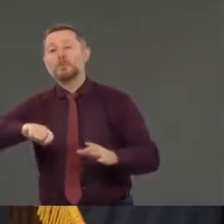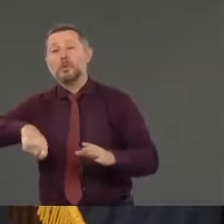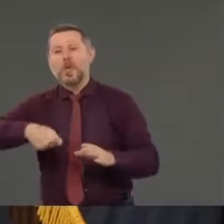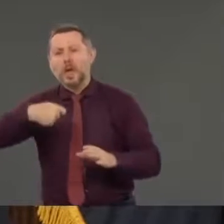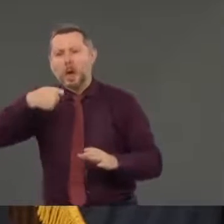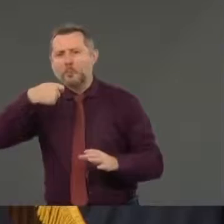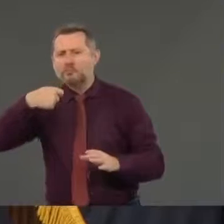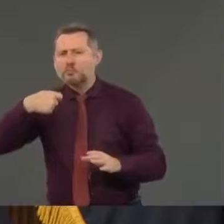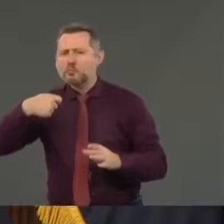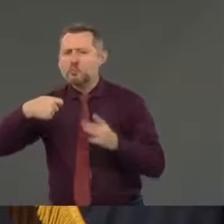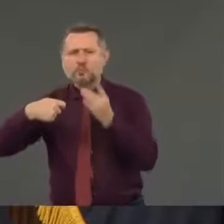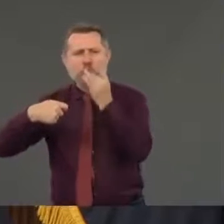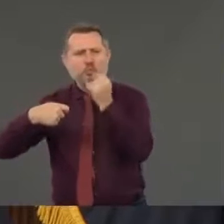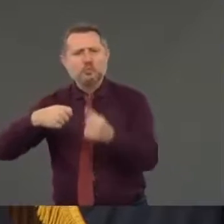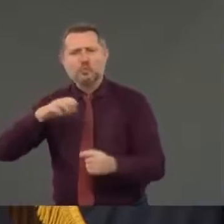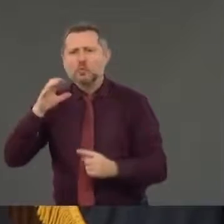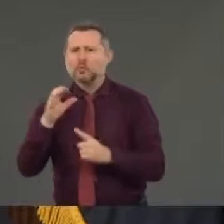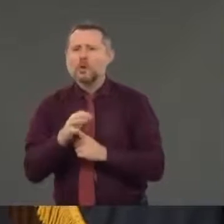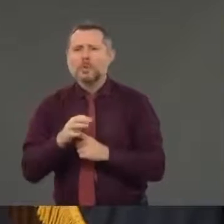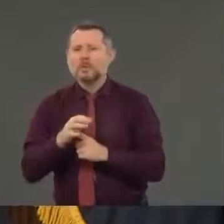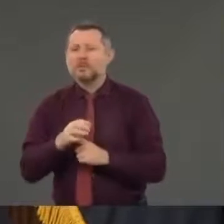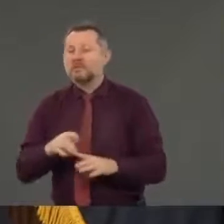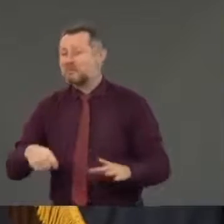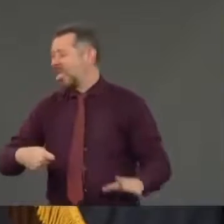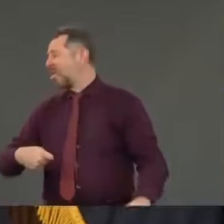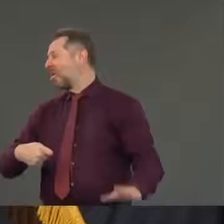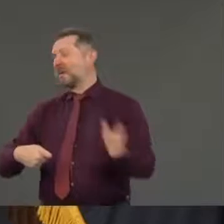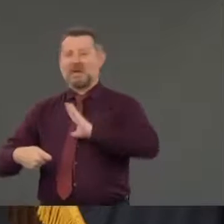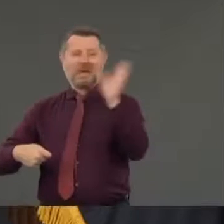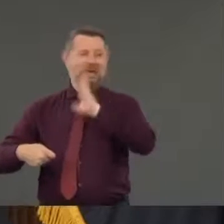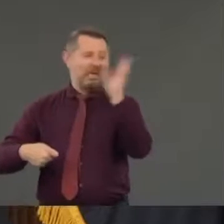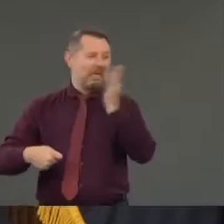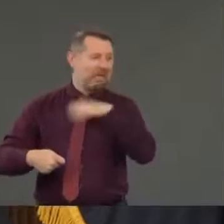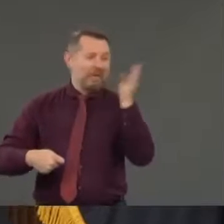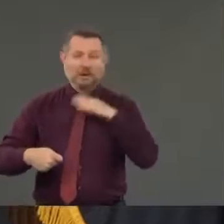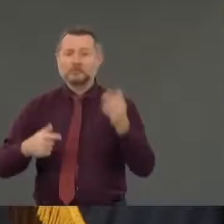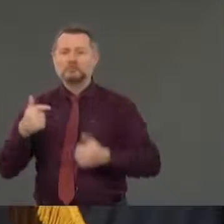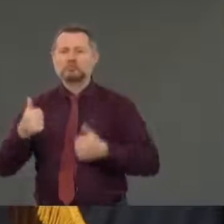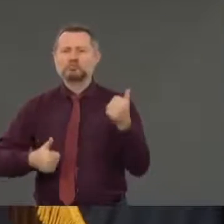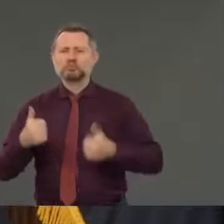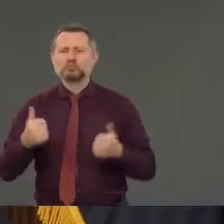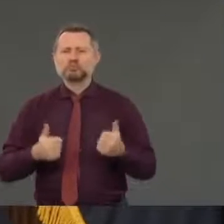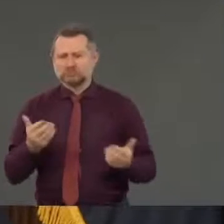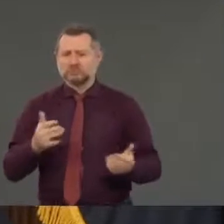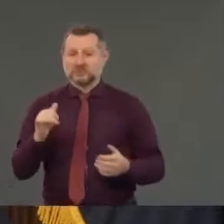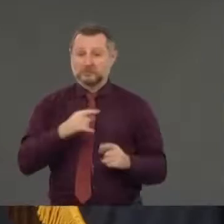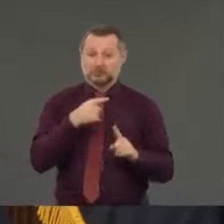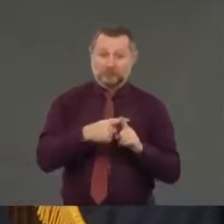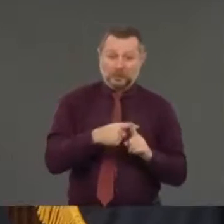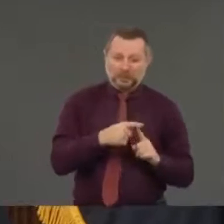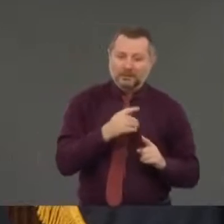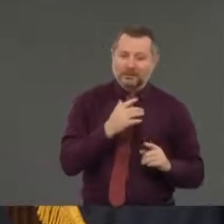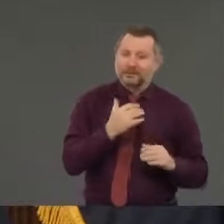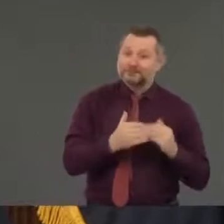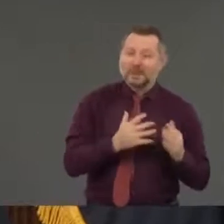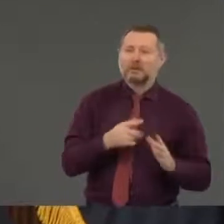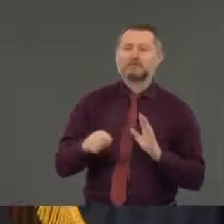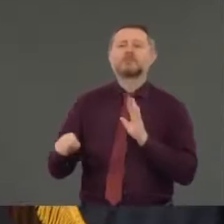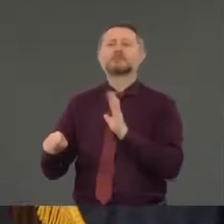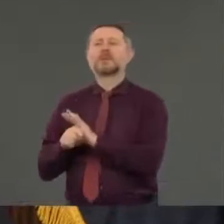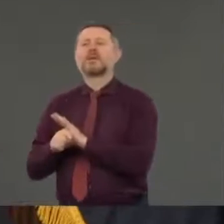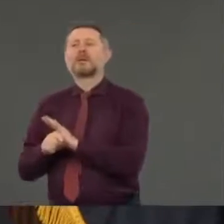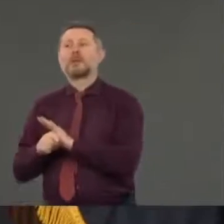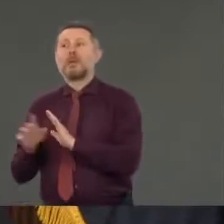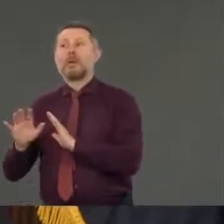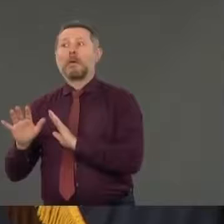progress. Look at how we're doing on reopening. We are exactly where we